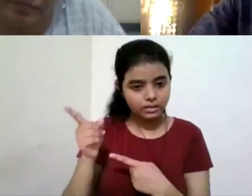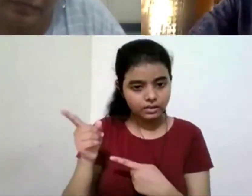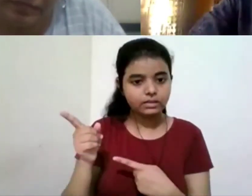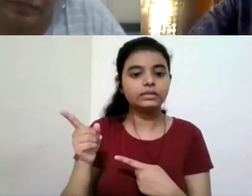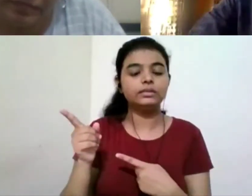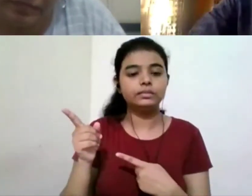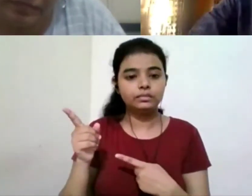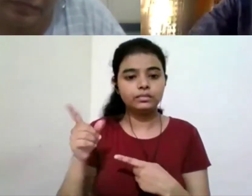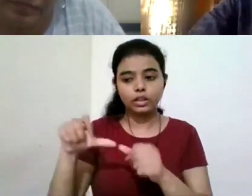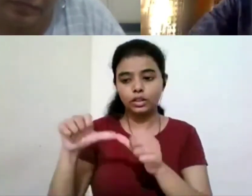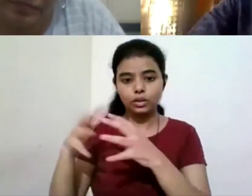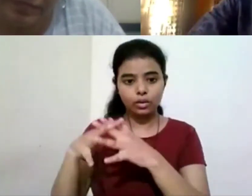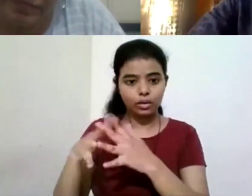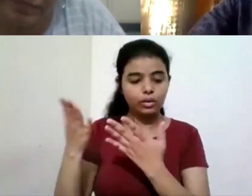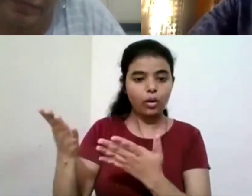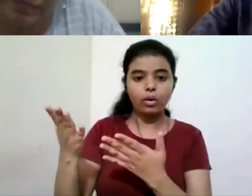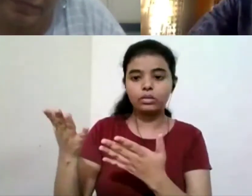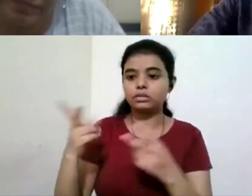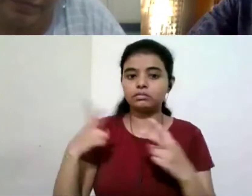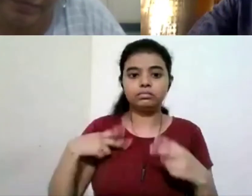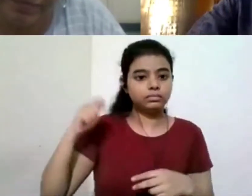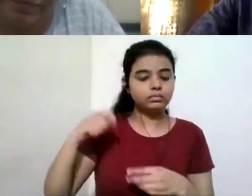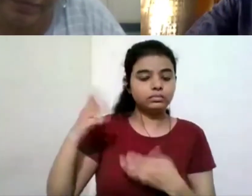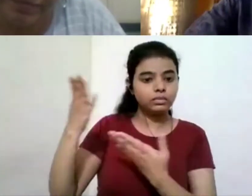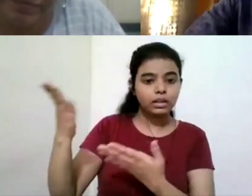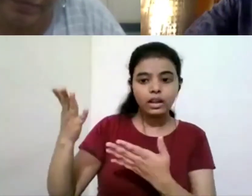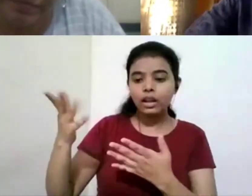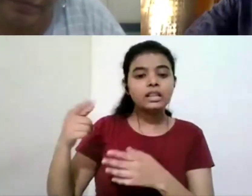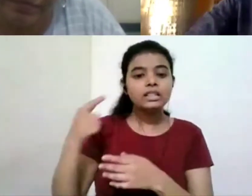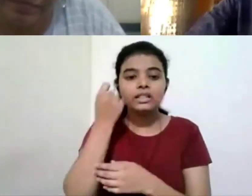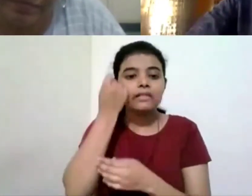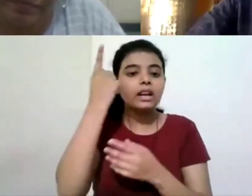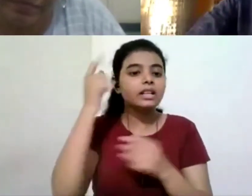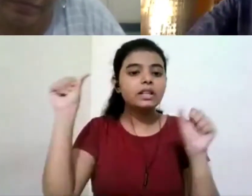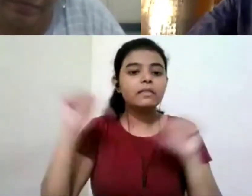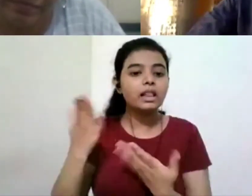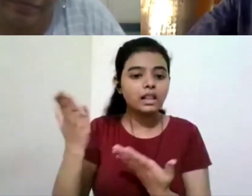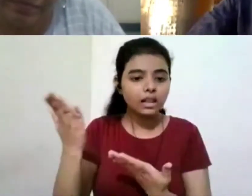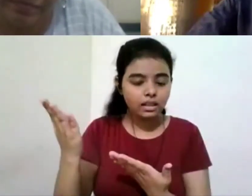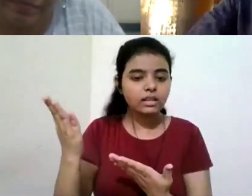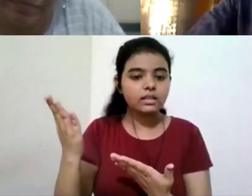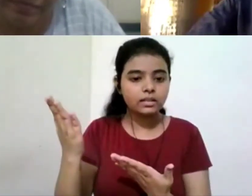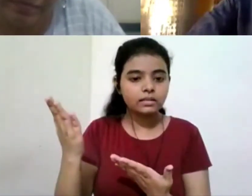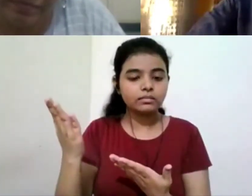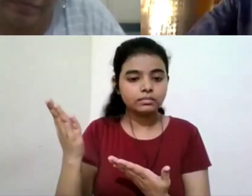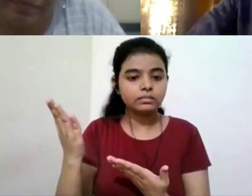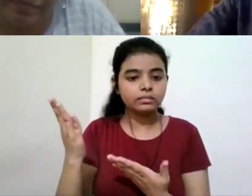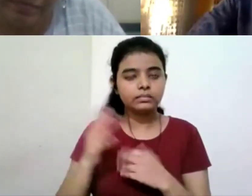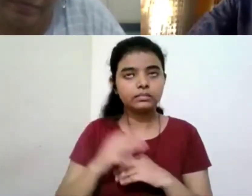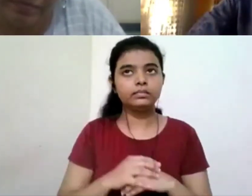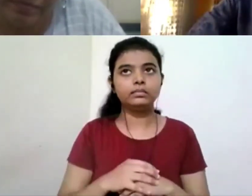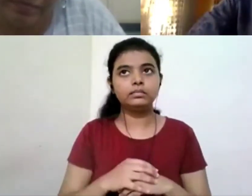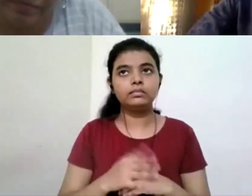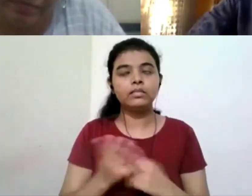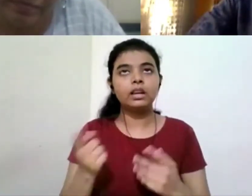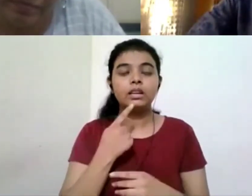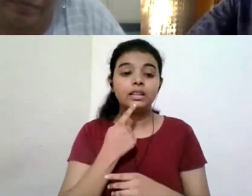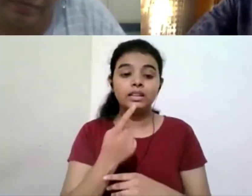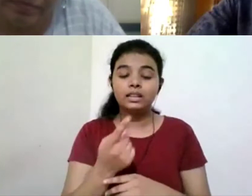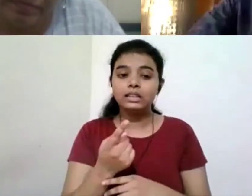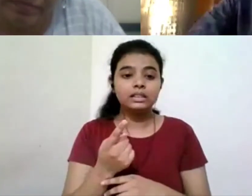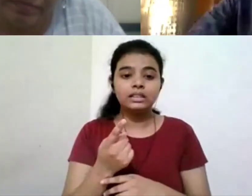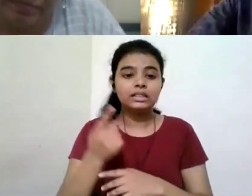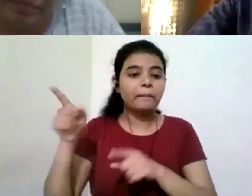the law is, or jurisprudence interprets it such that it is completely, it is